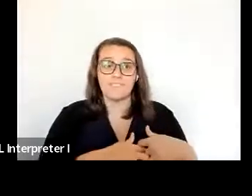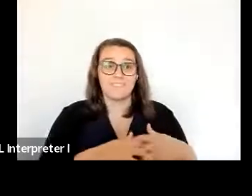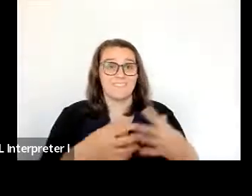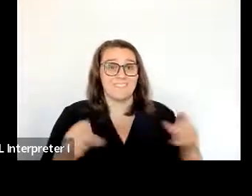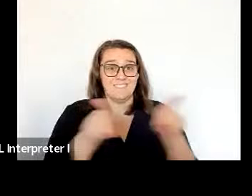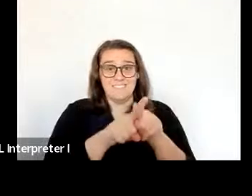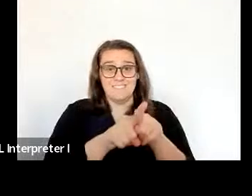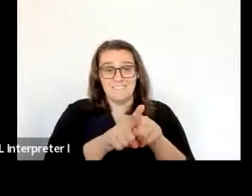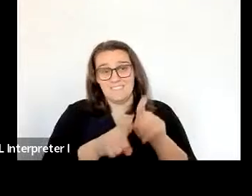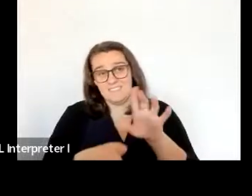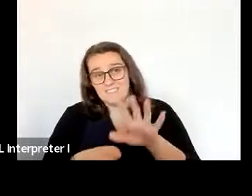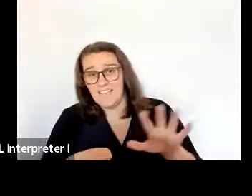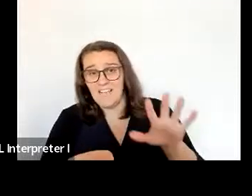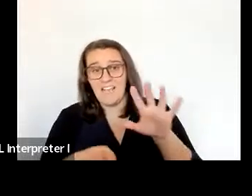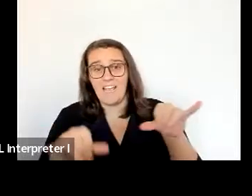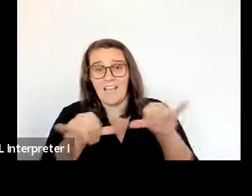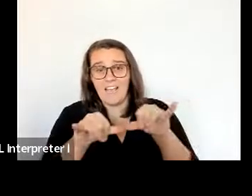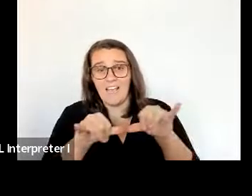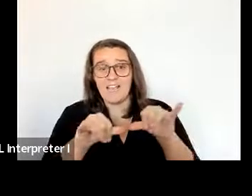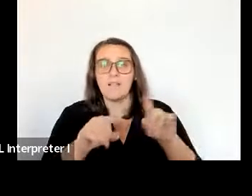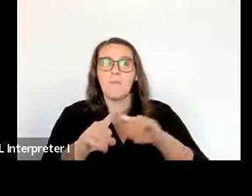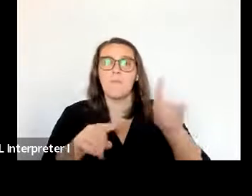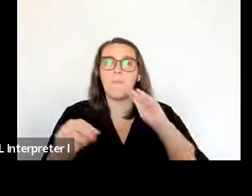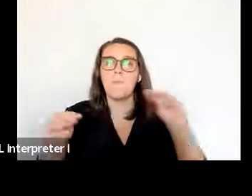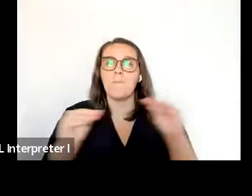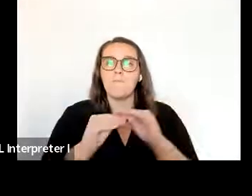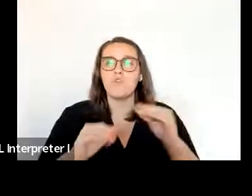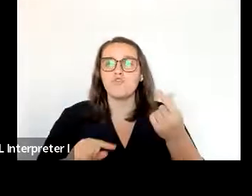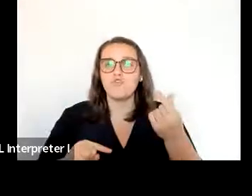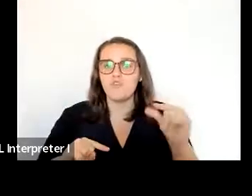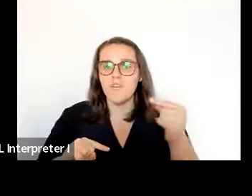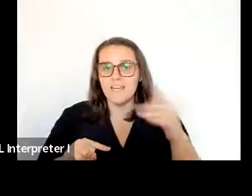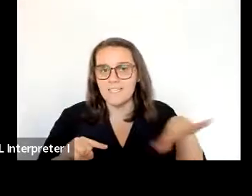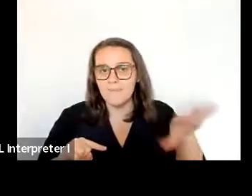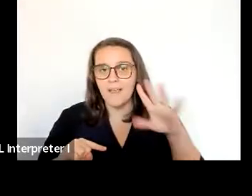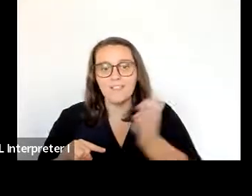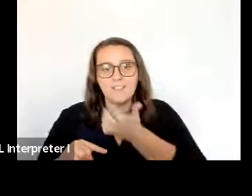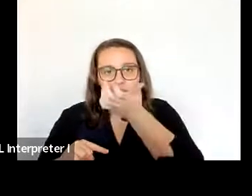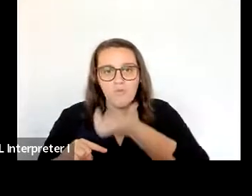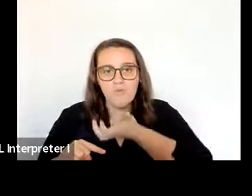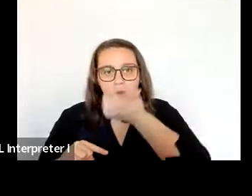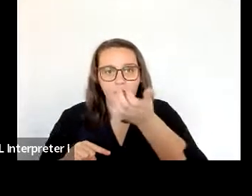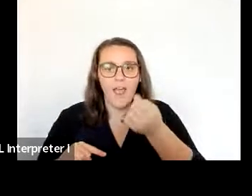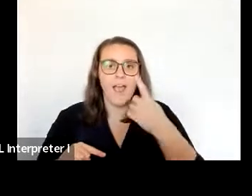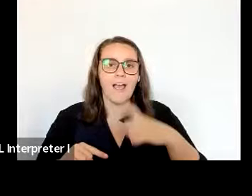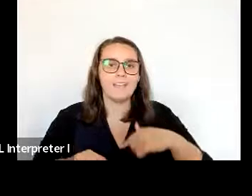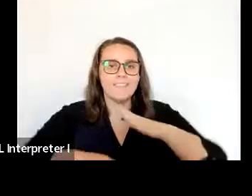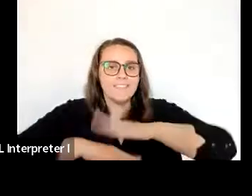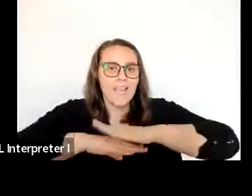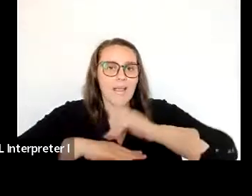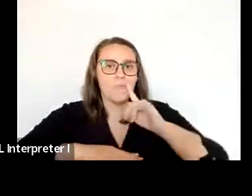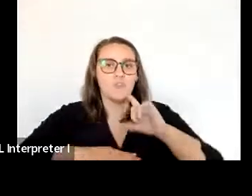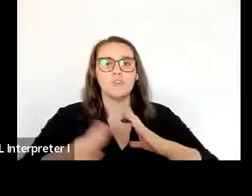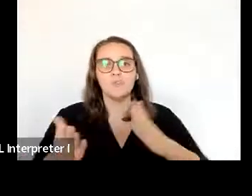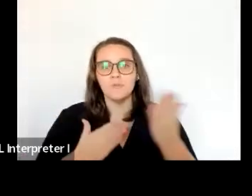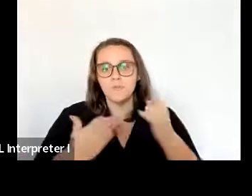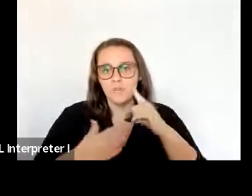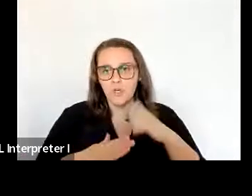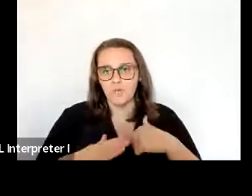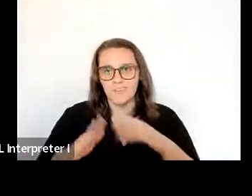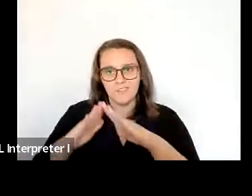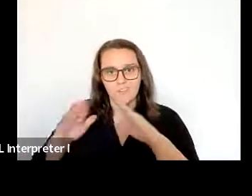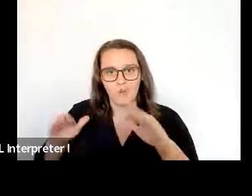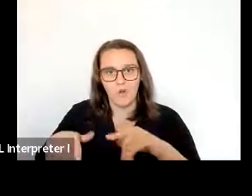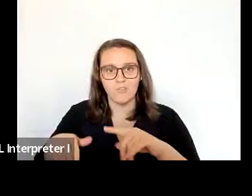but includes more green space, tables and chairs, a pergola, and storage and service structures. From